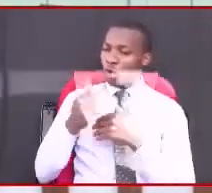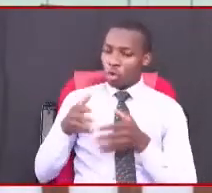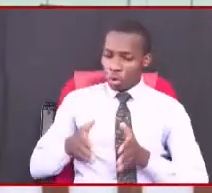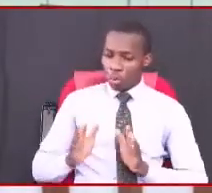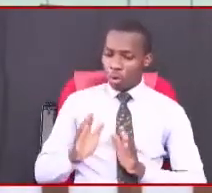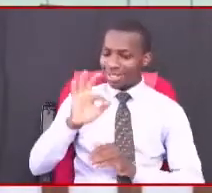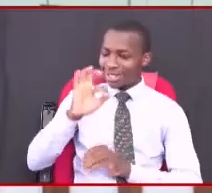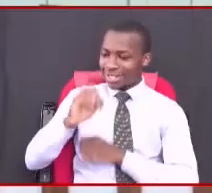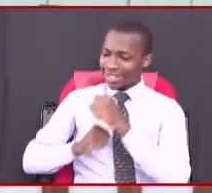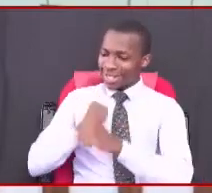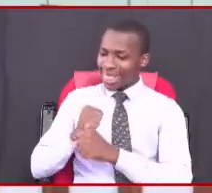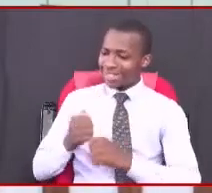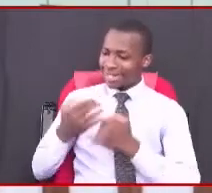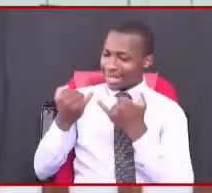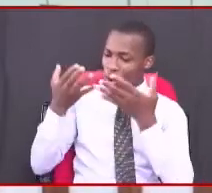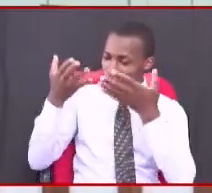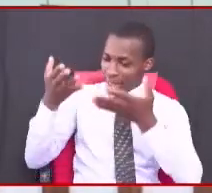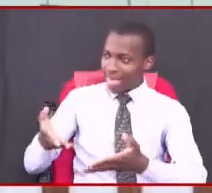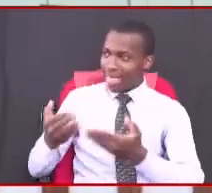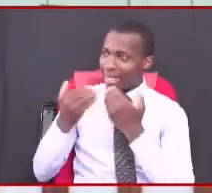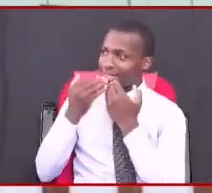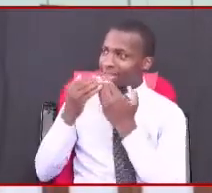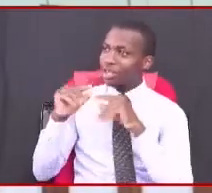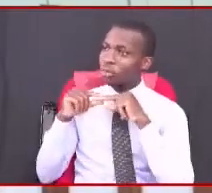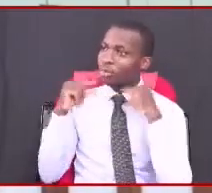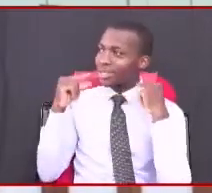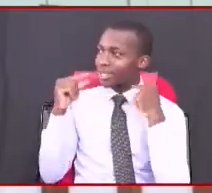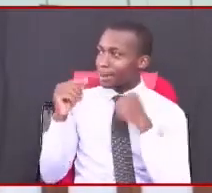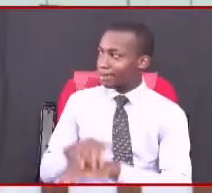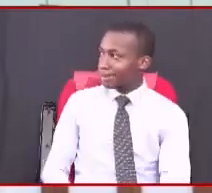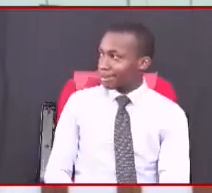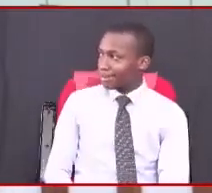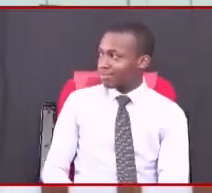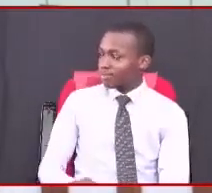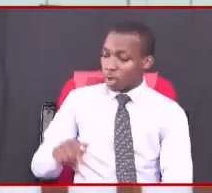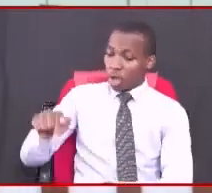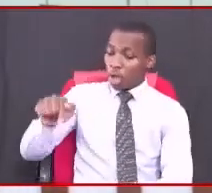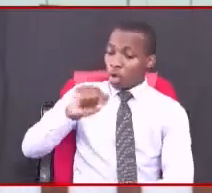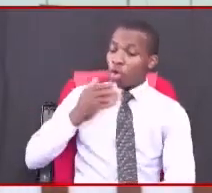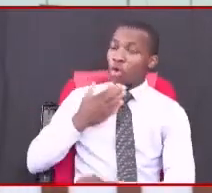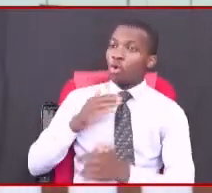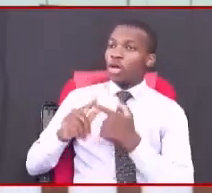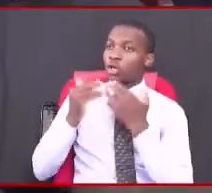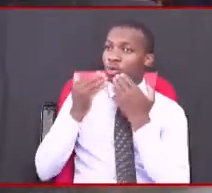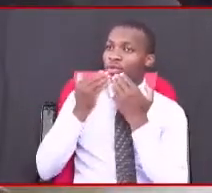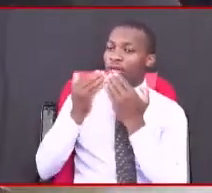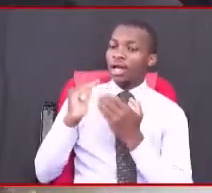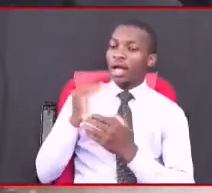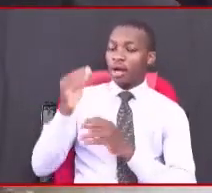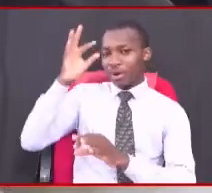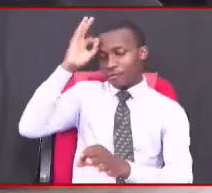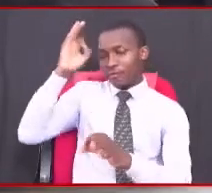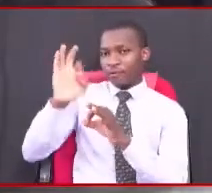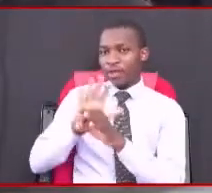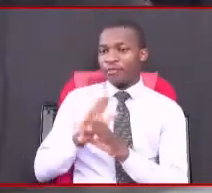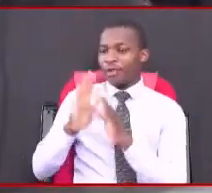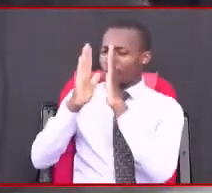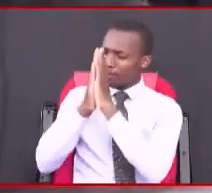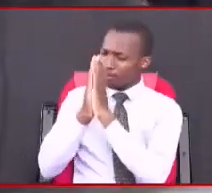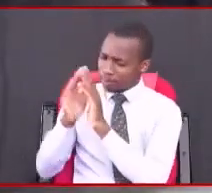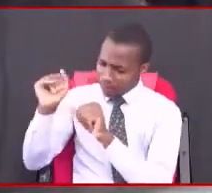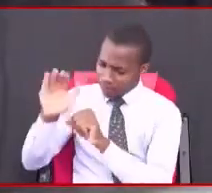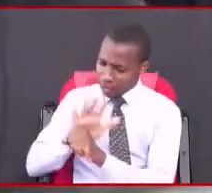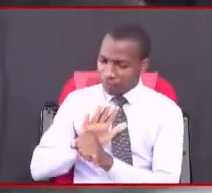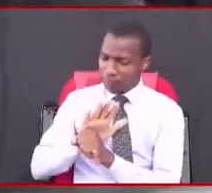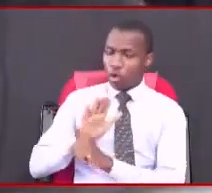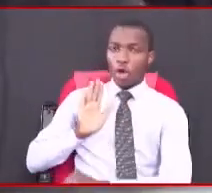helped. Thank you, Pastor. We want to thank our faithful and prayerful ladies.